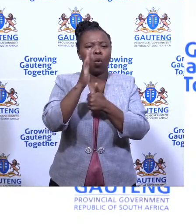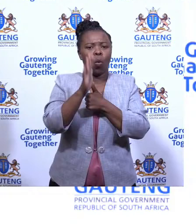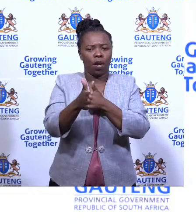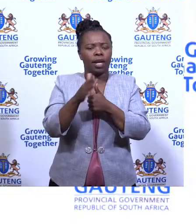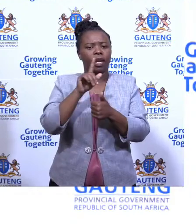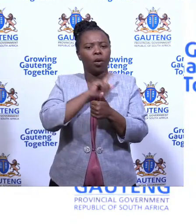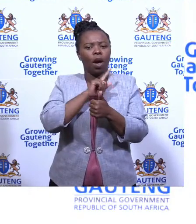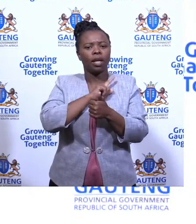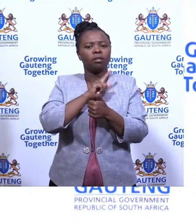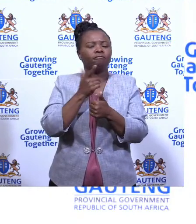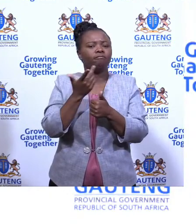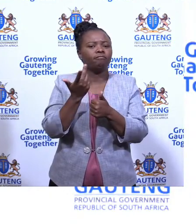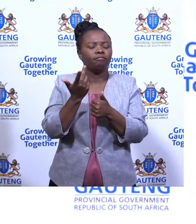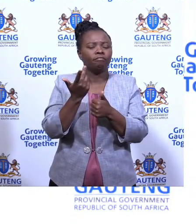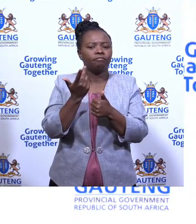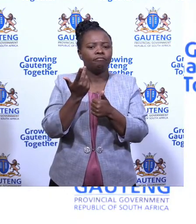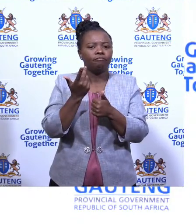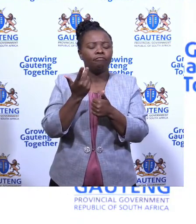combine